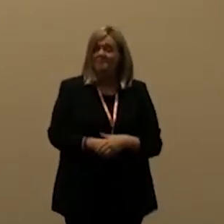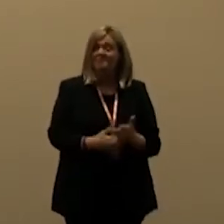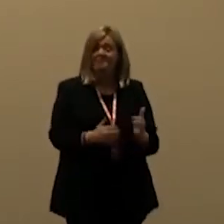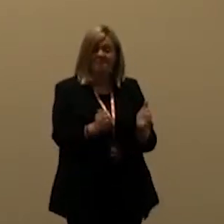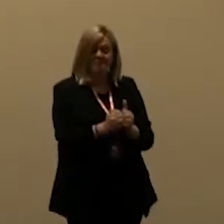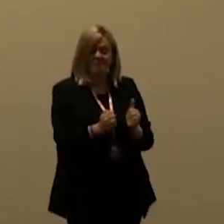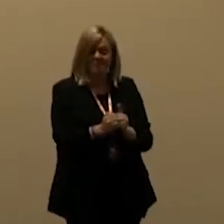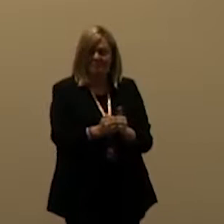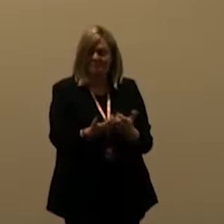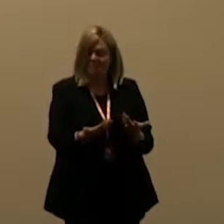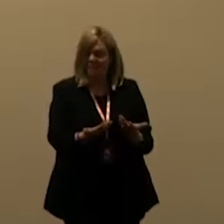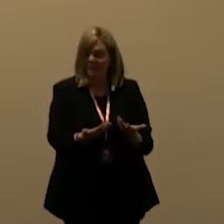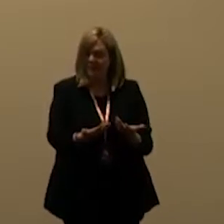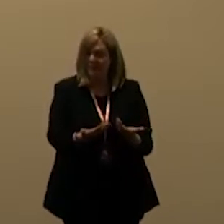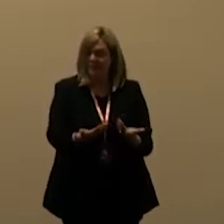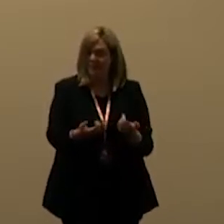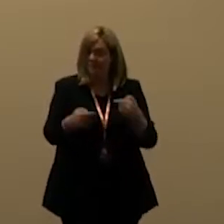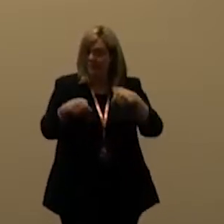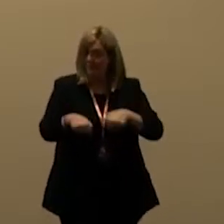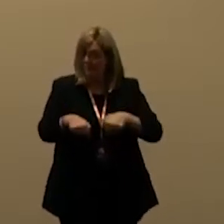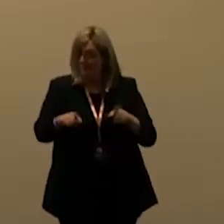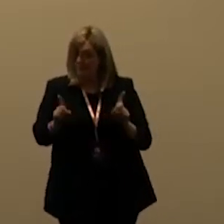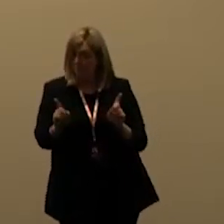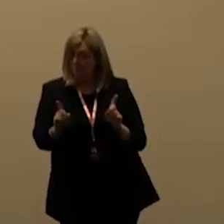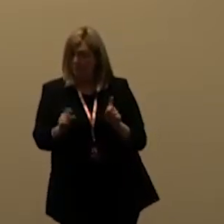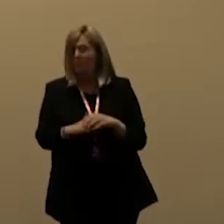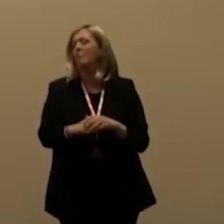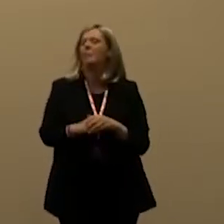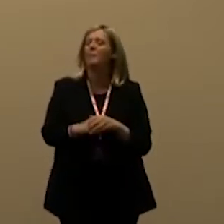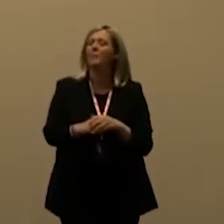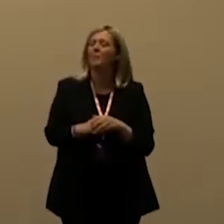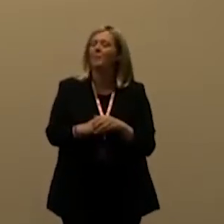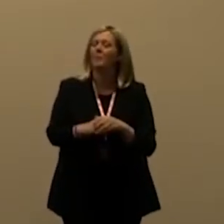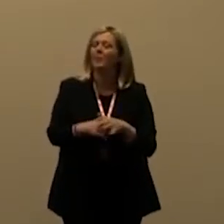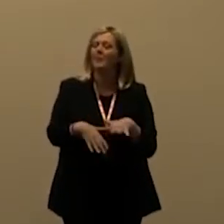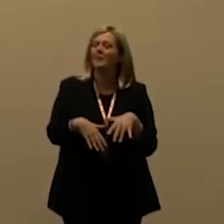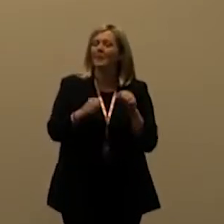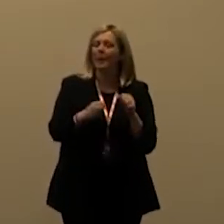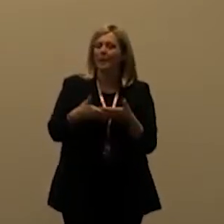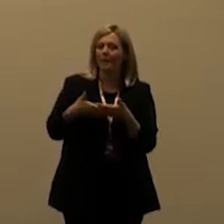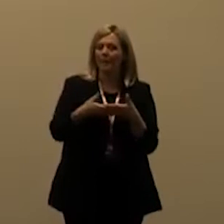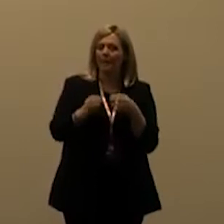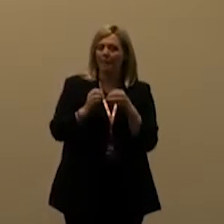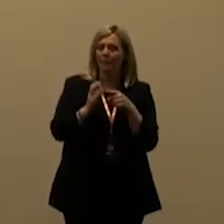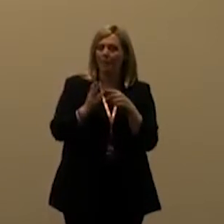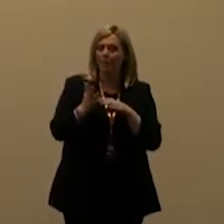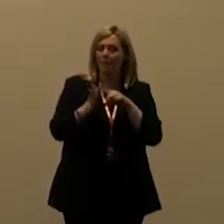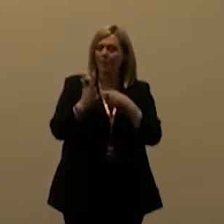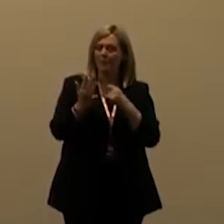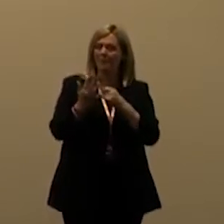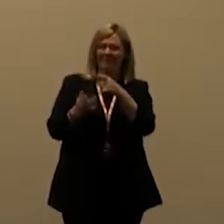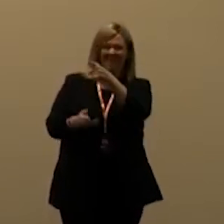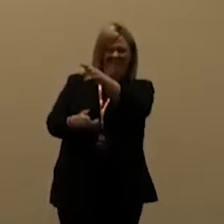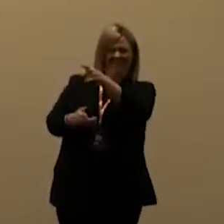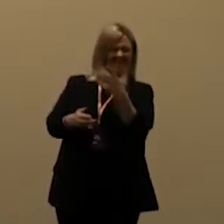But back to who we have in the room. So let's get started with the baby boomers. So we have one here, my